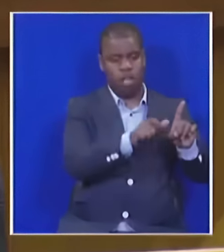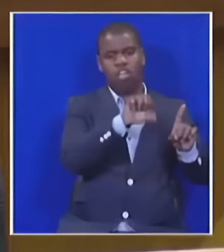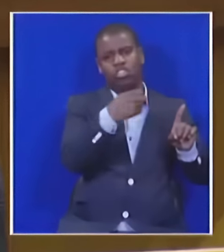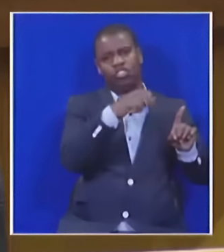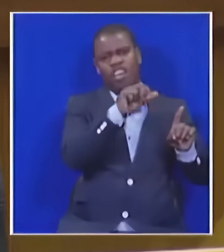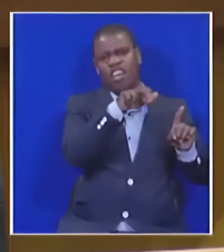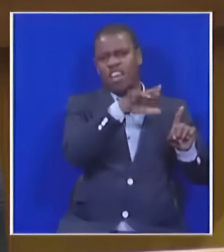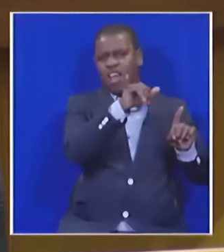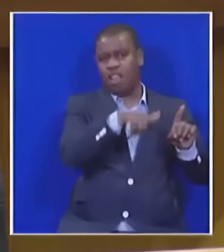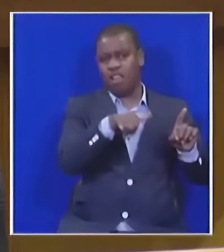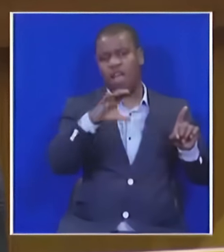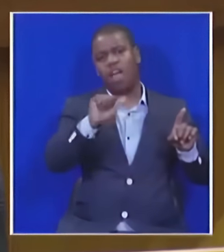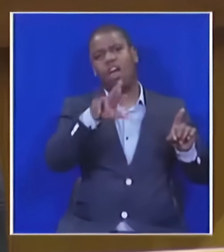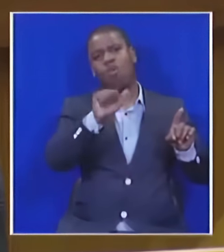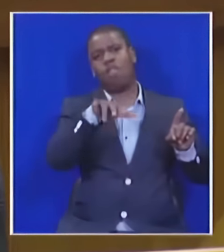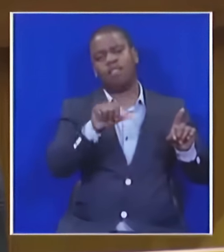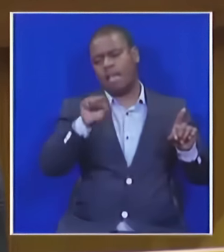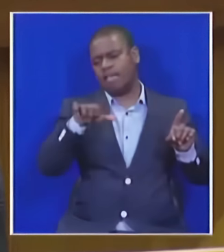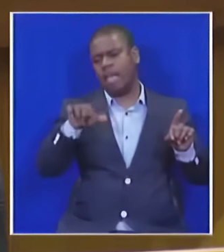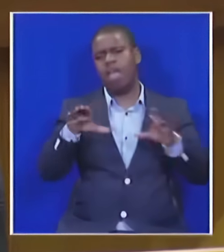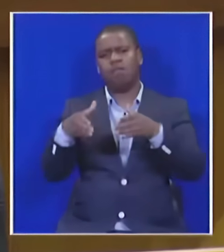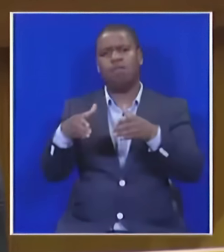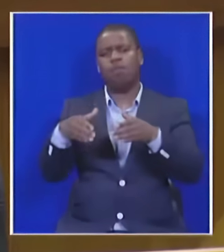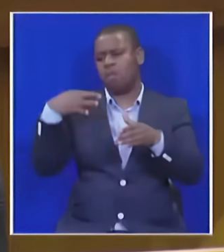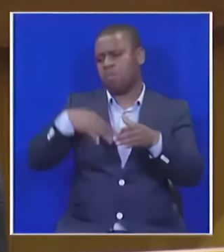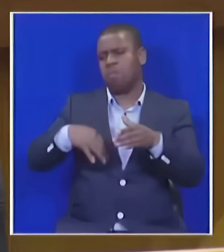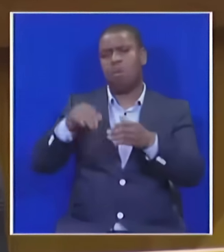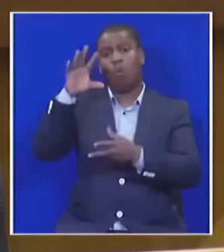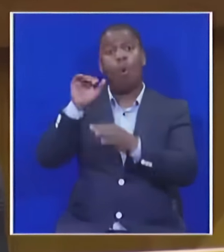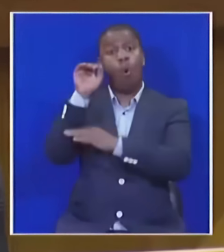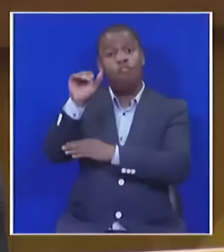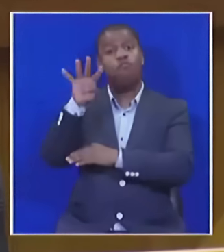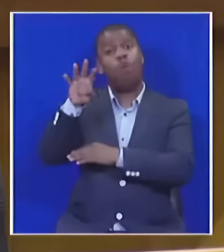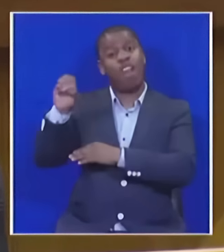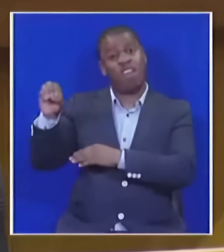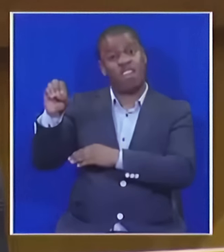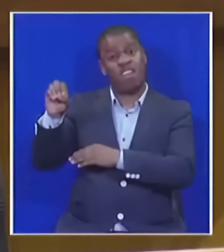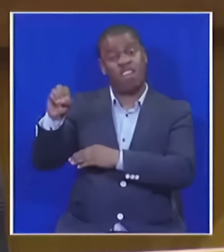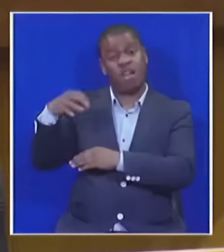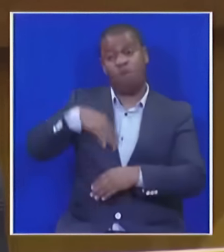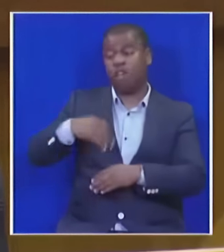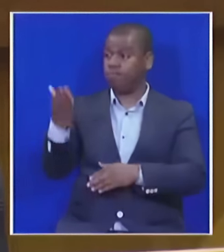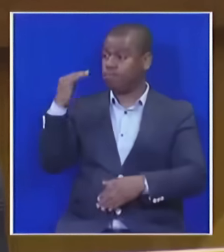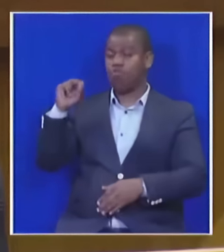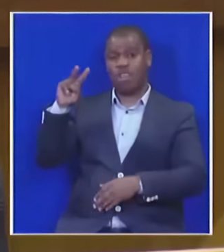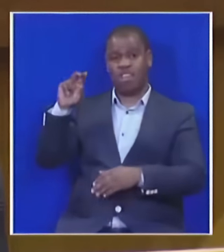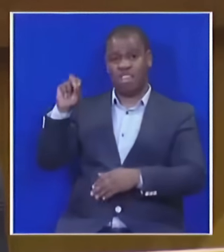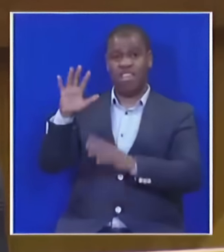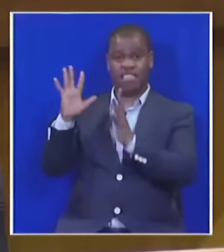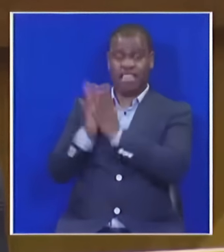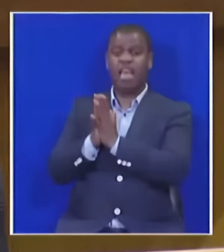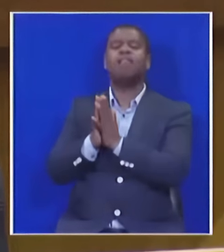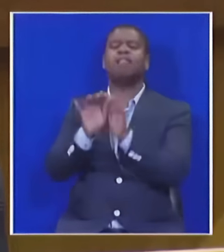Carlos, the SAA made more than 400 million profit in 2010. And